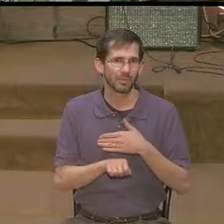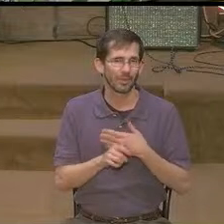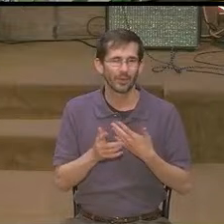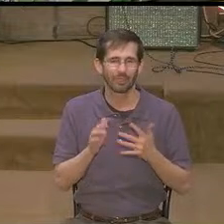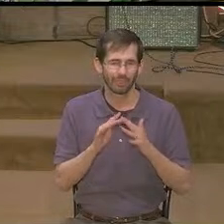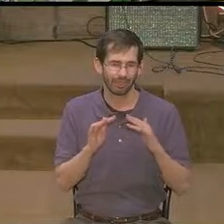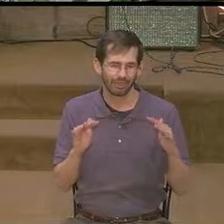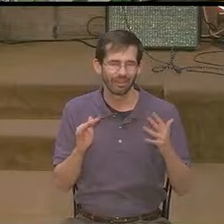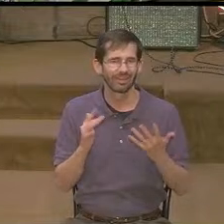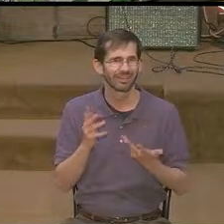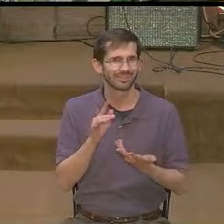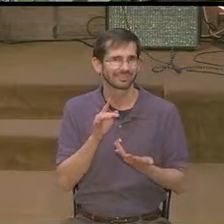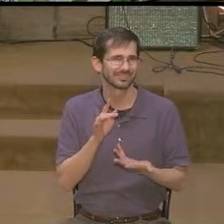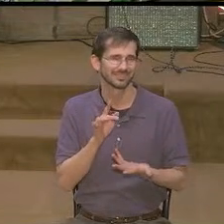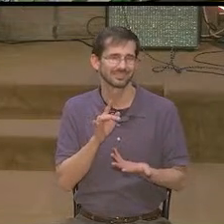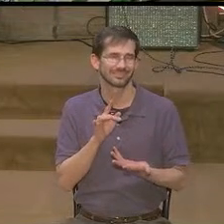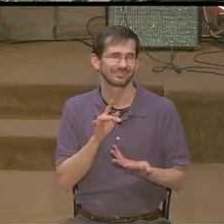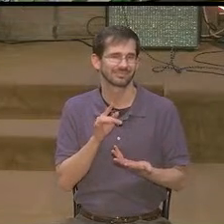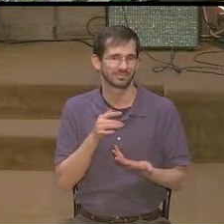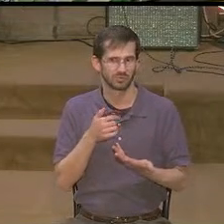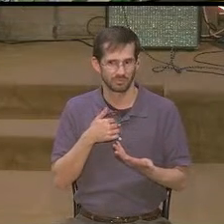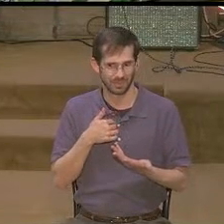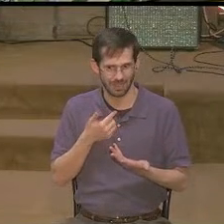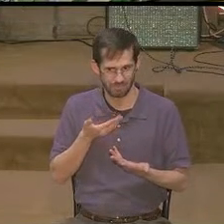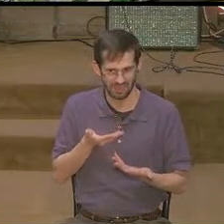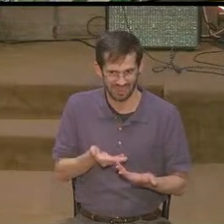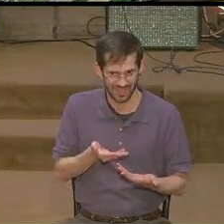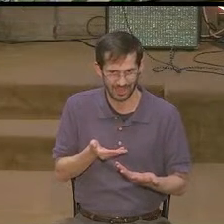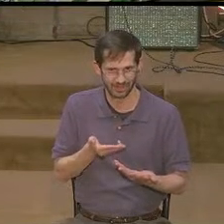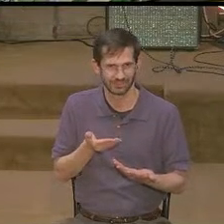I do count it an honor to do that, so